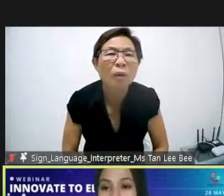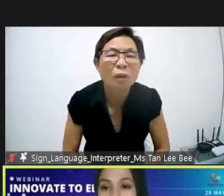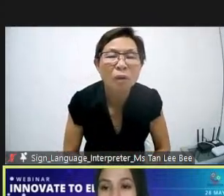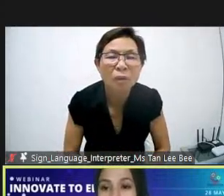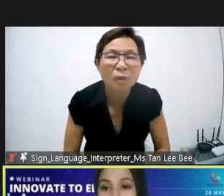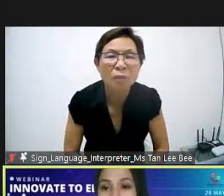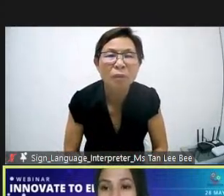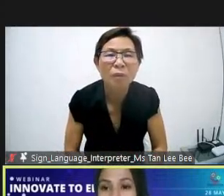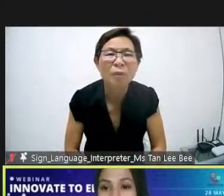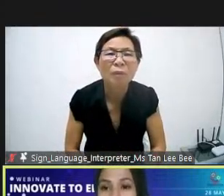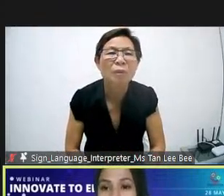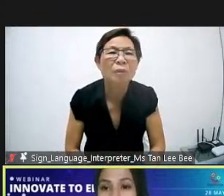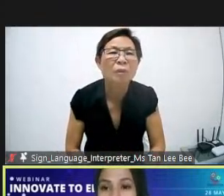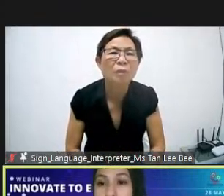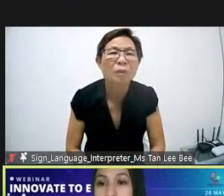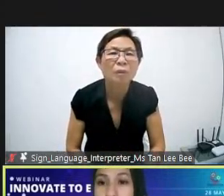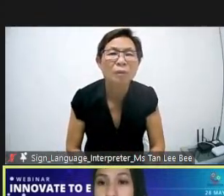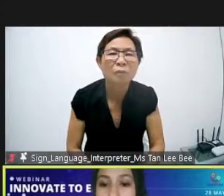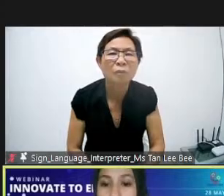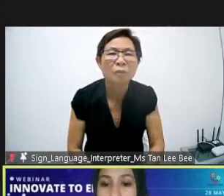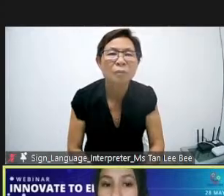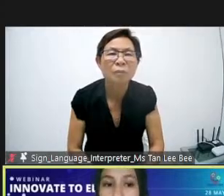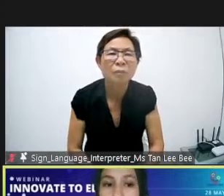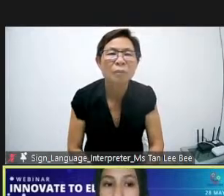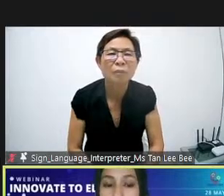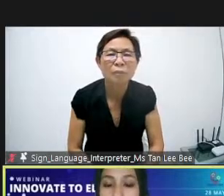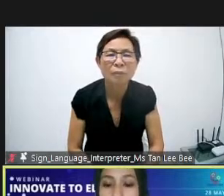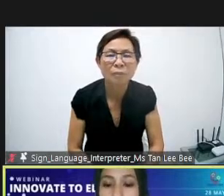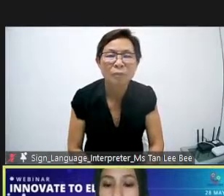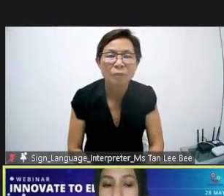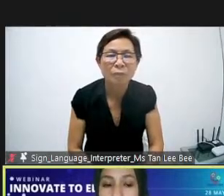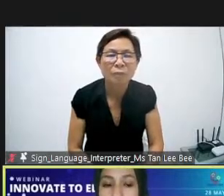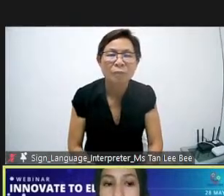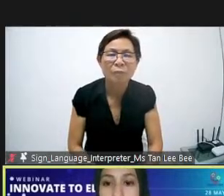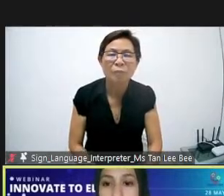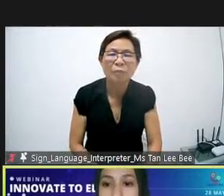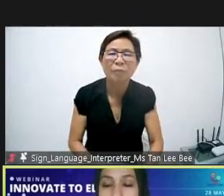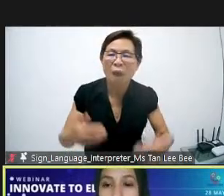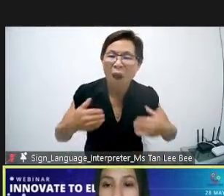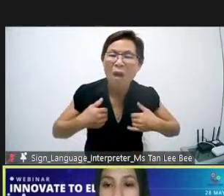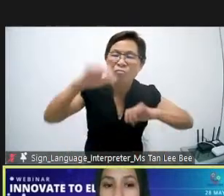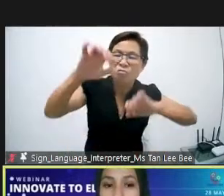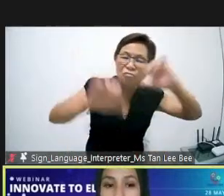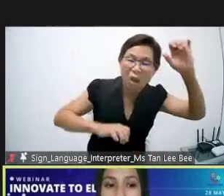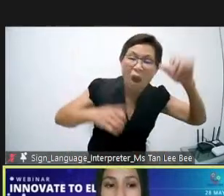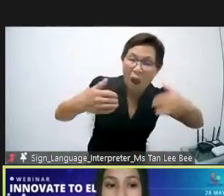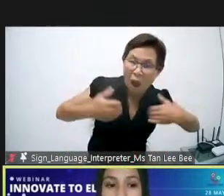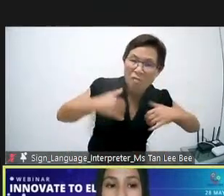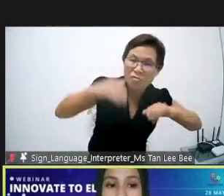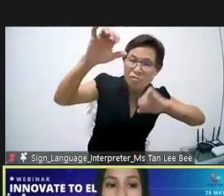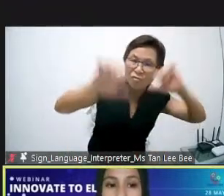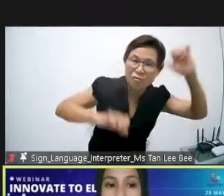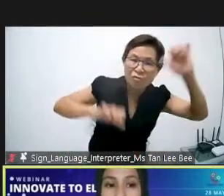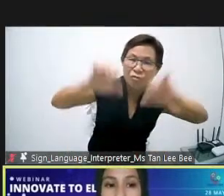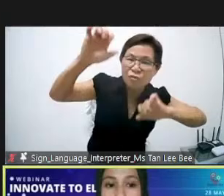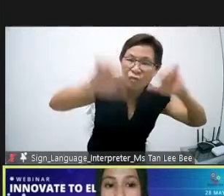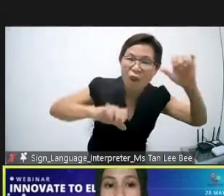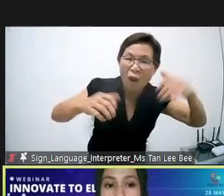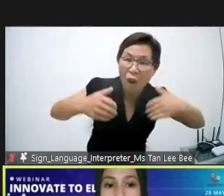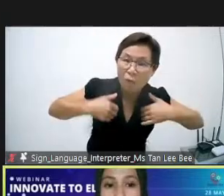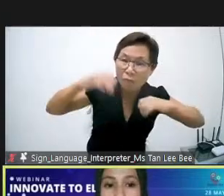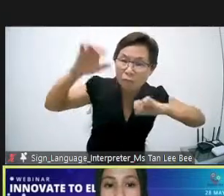yang baik dan Generasi also have menus for evaluation, then game,